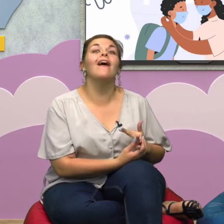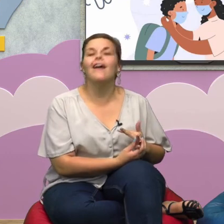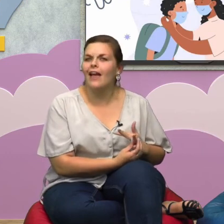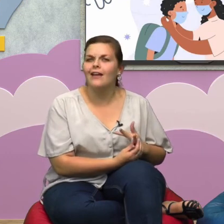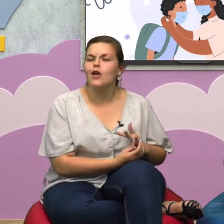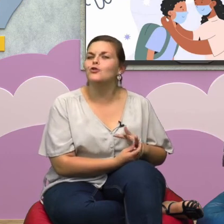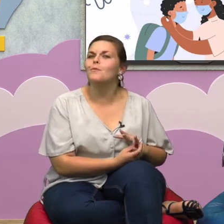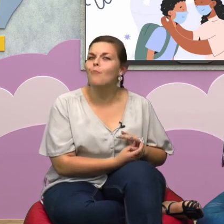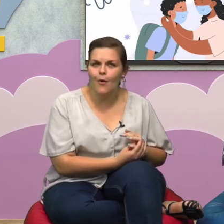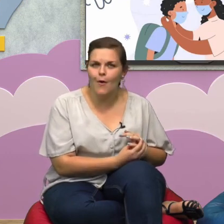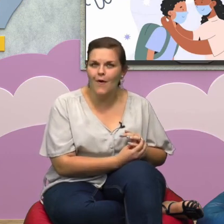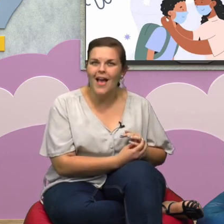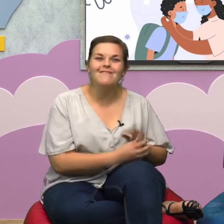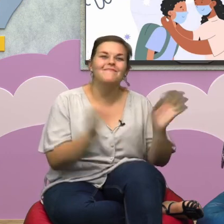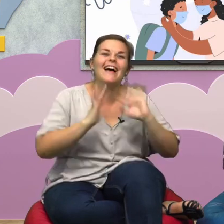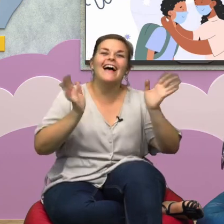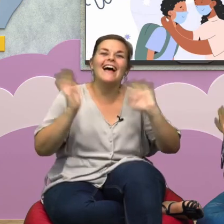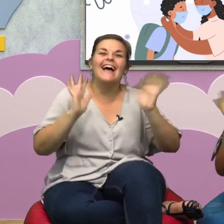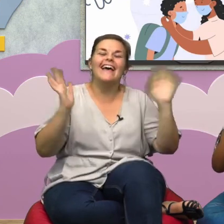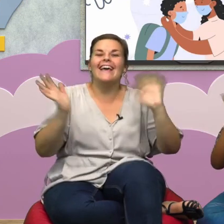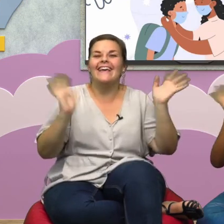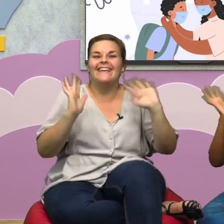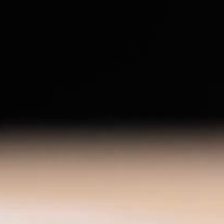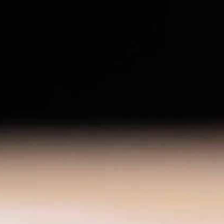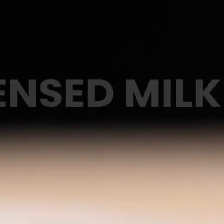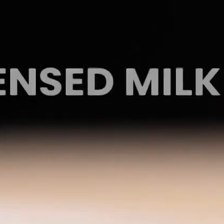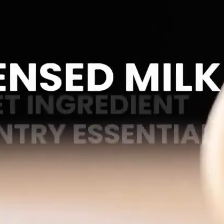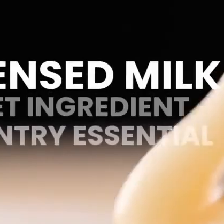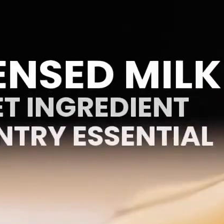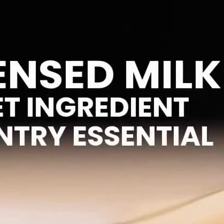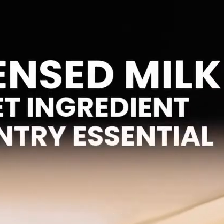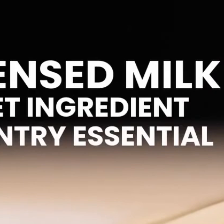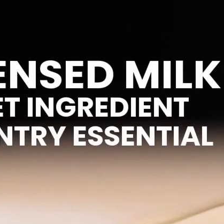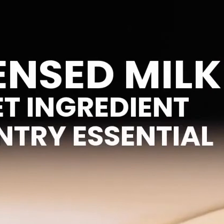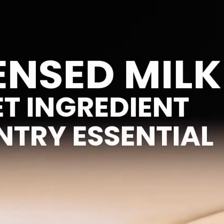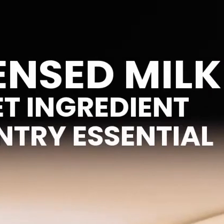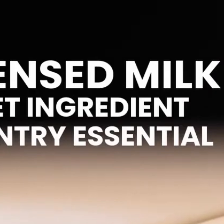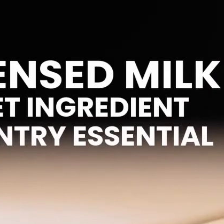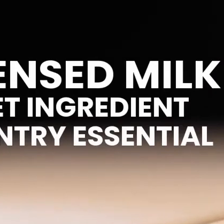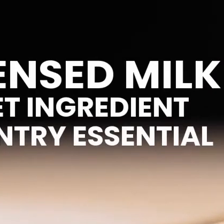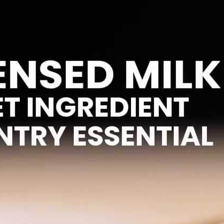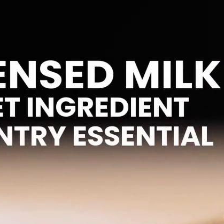you again tomorrow bye bye bye bye